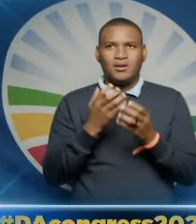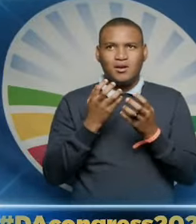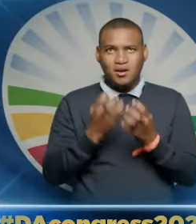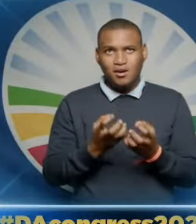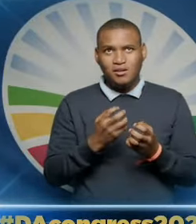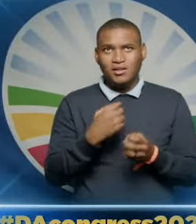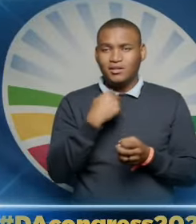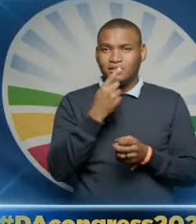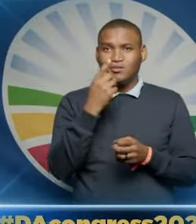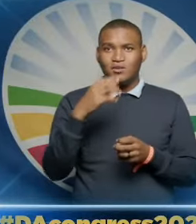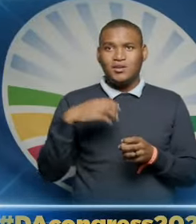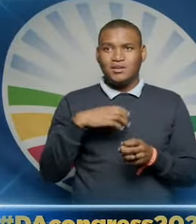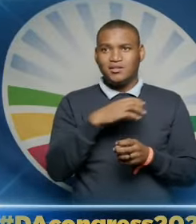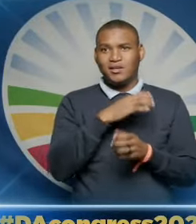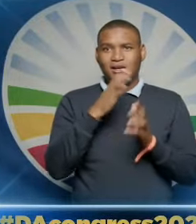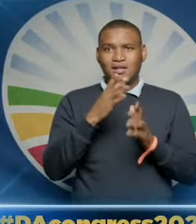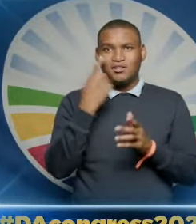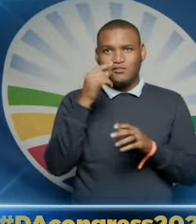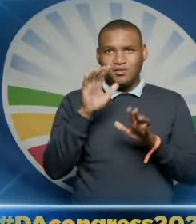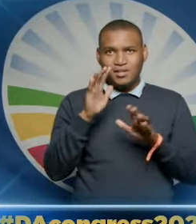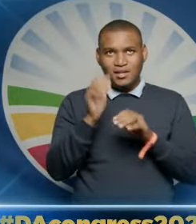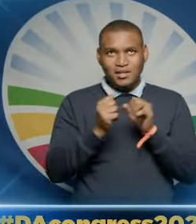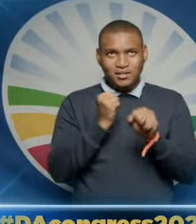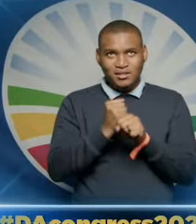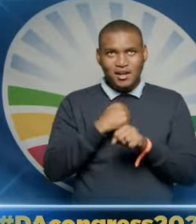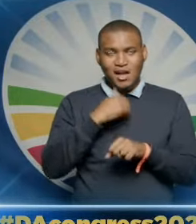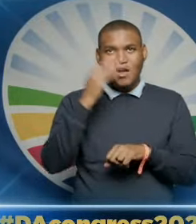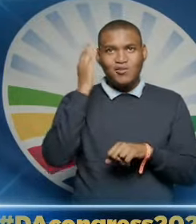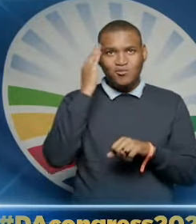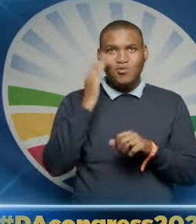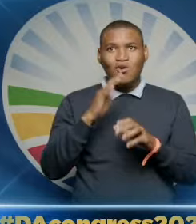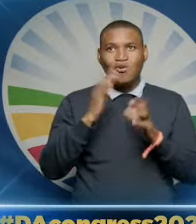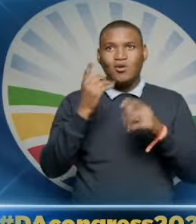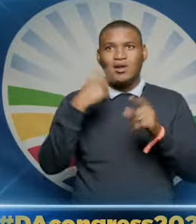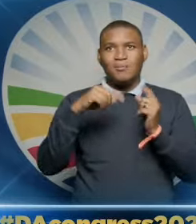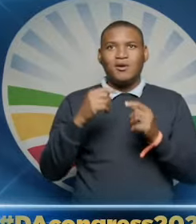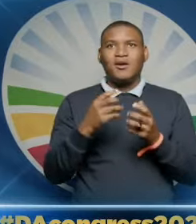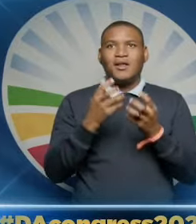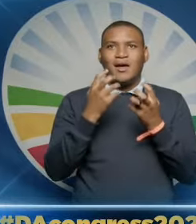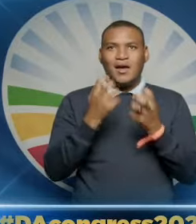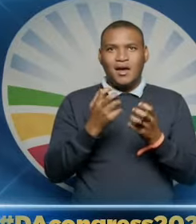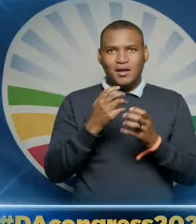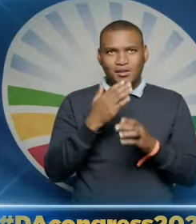as a councillor for 10 years, I know a lot about hard work.